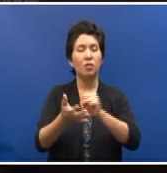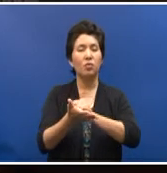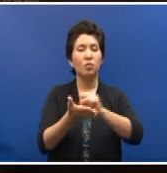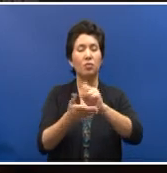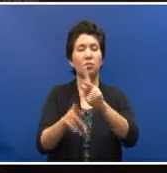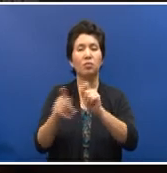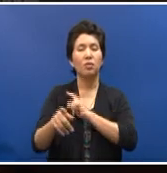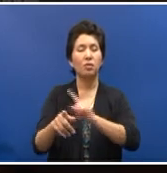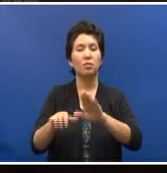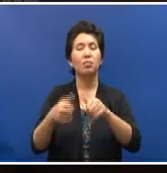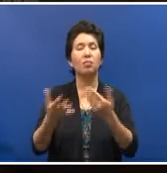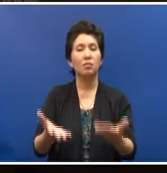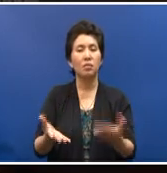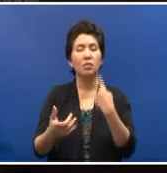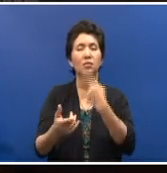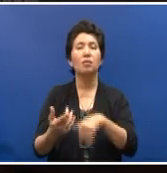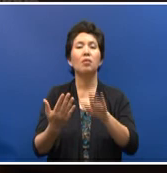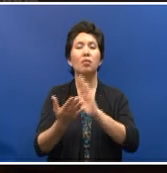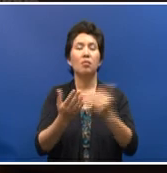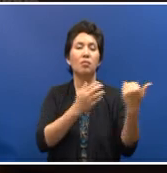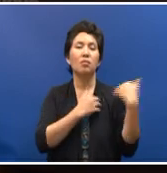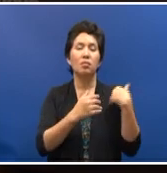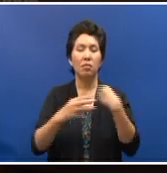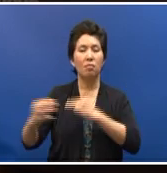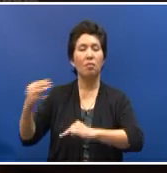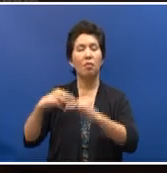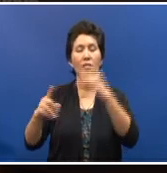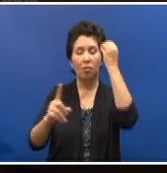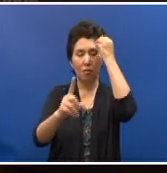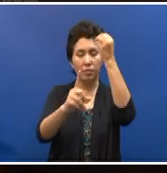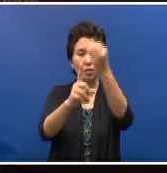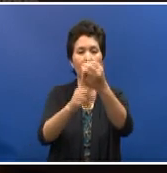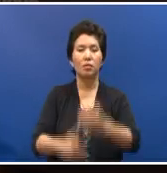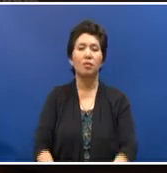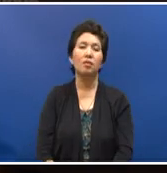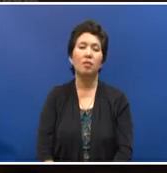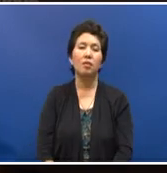consider it as in order to fulfill the moral objectives.